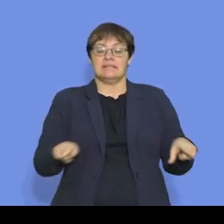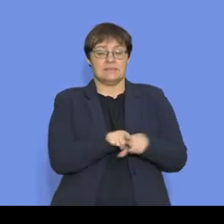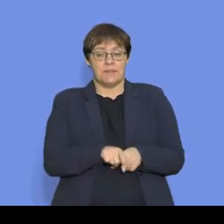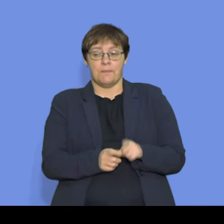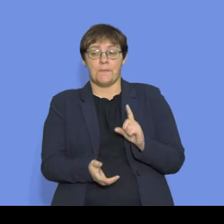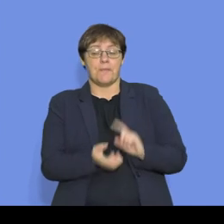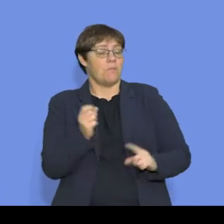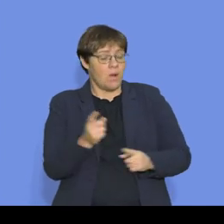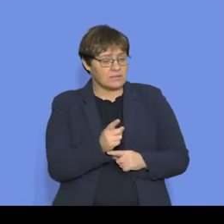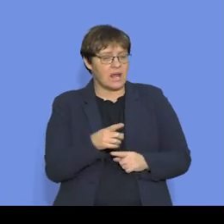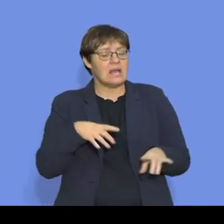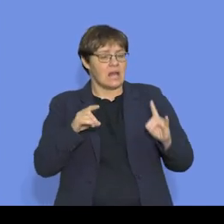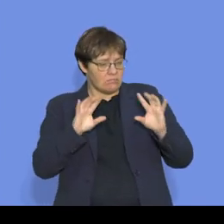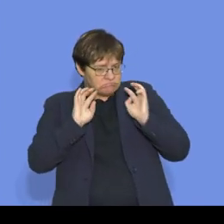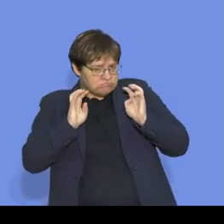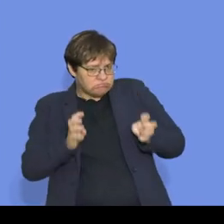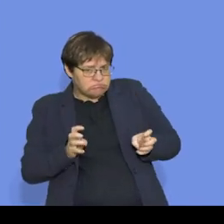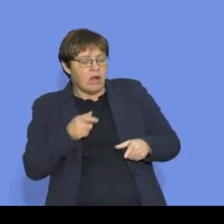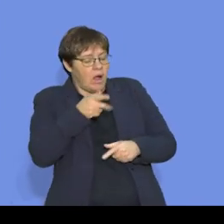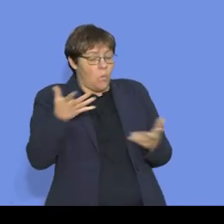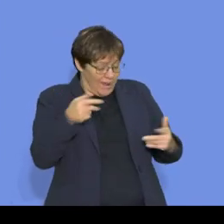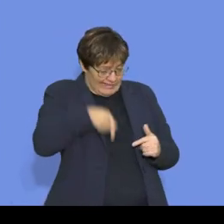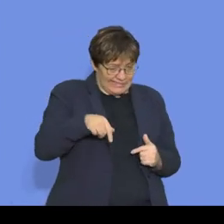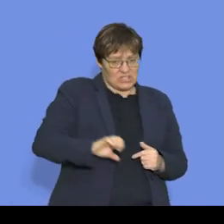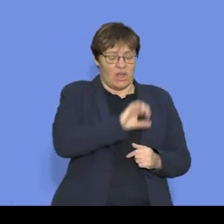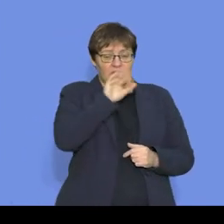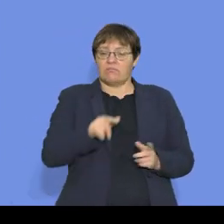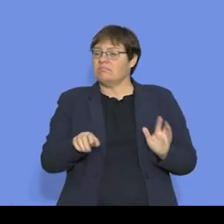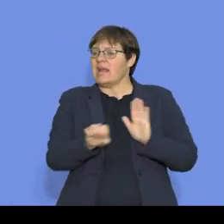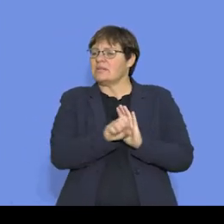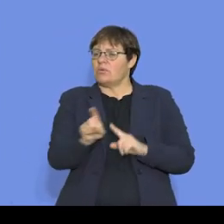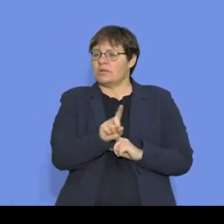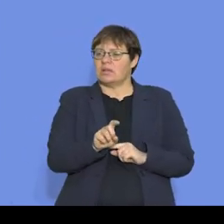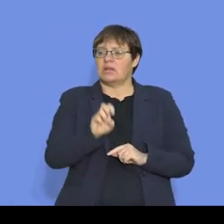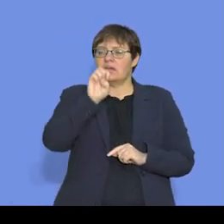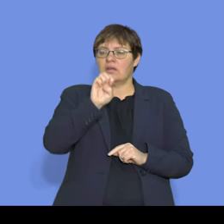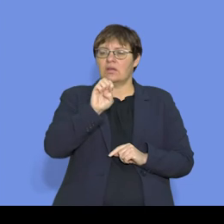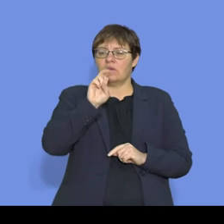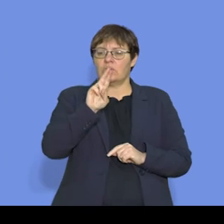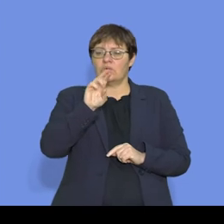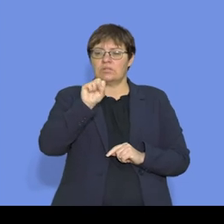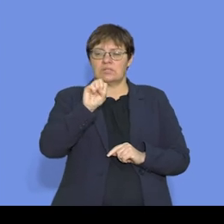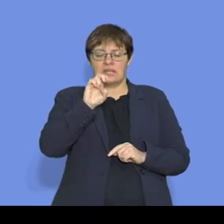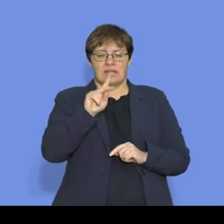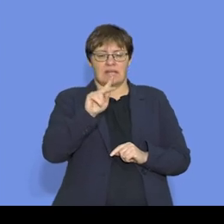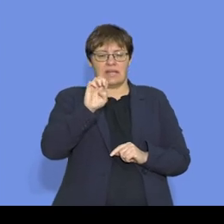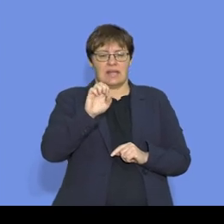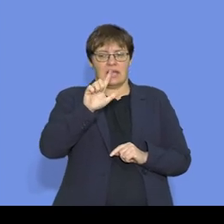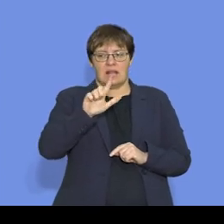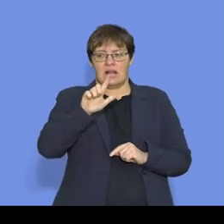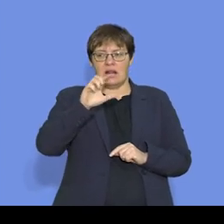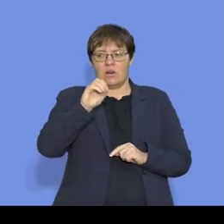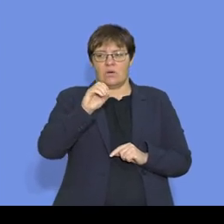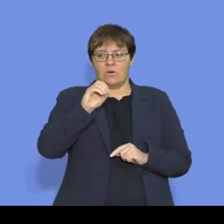We also found dinosaur skeletons in South Africa. For example, long name, Euskelosaurus is